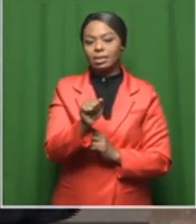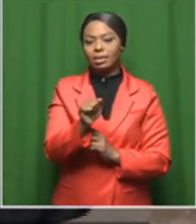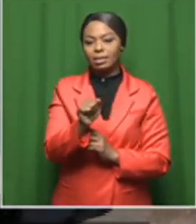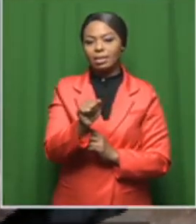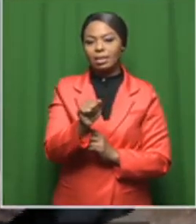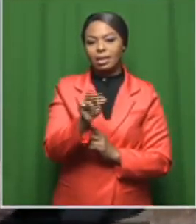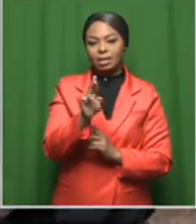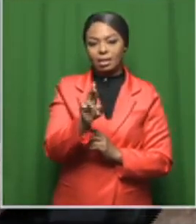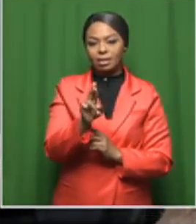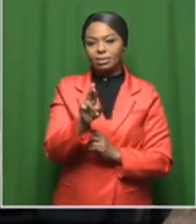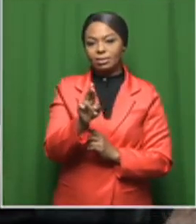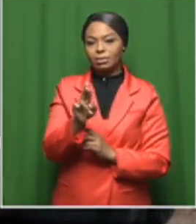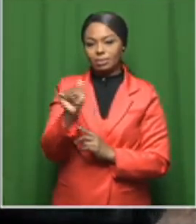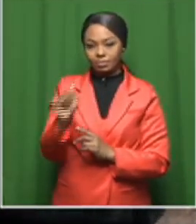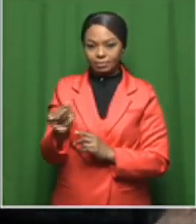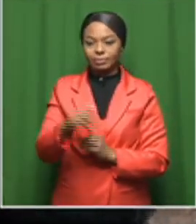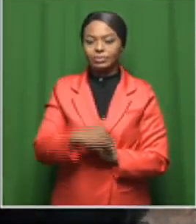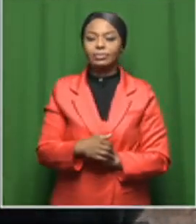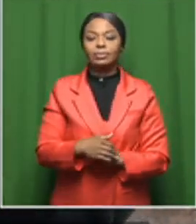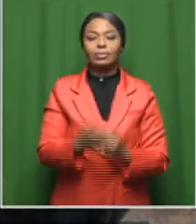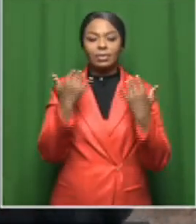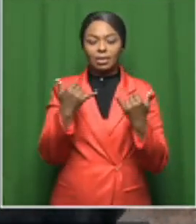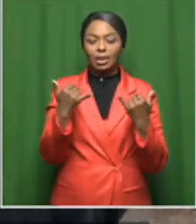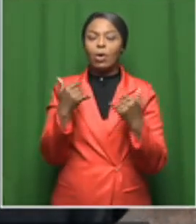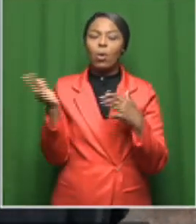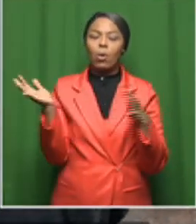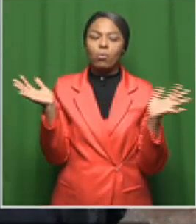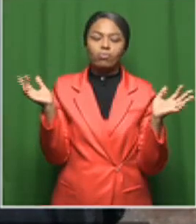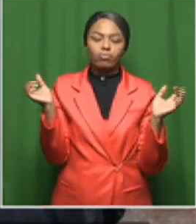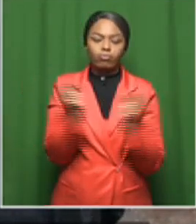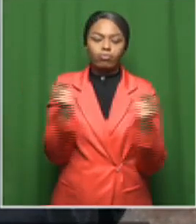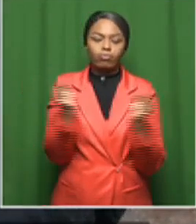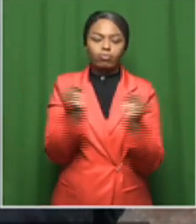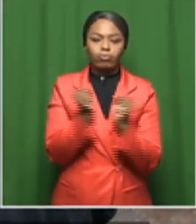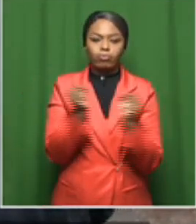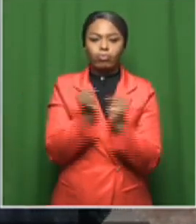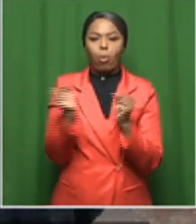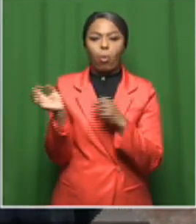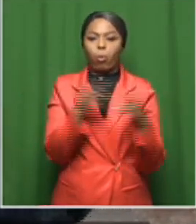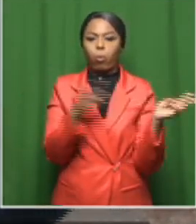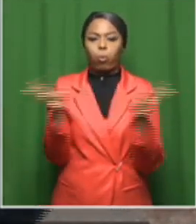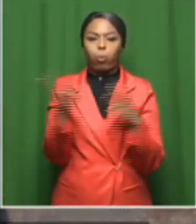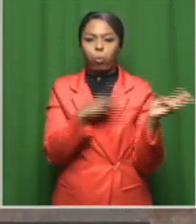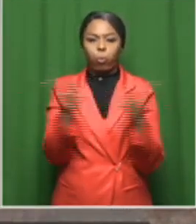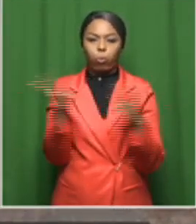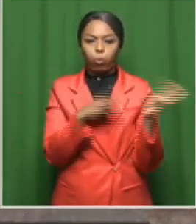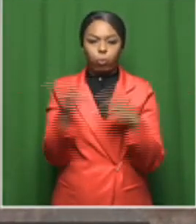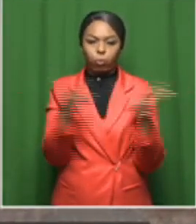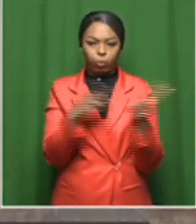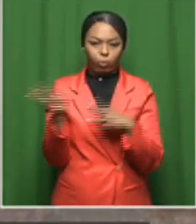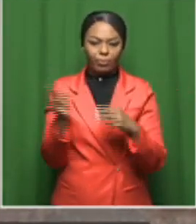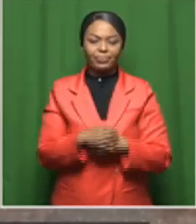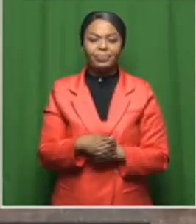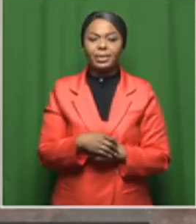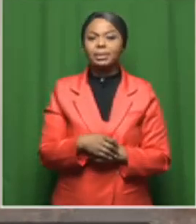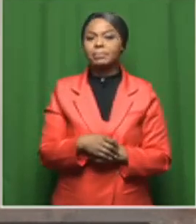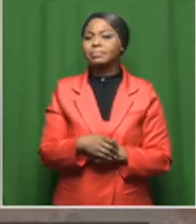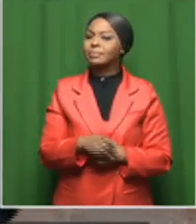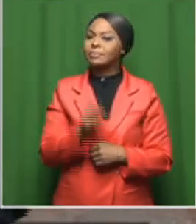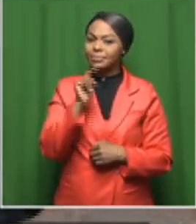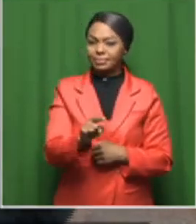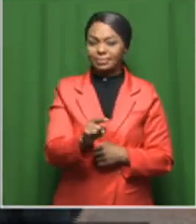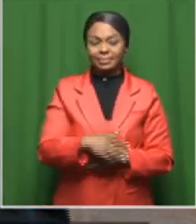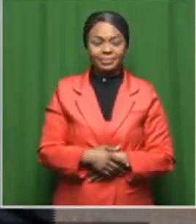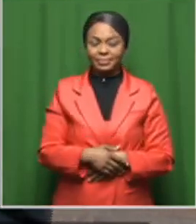incredibly windy Karoo. It's icy, my hands are beginning to freeze, but it would have been disappointing if it wasn't cold. For some